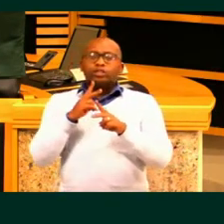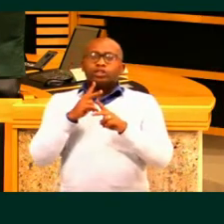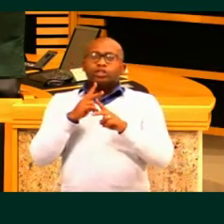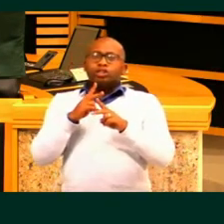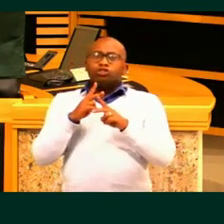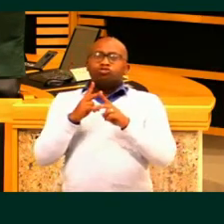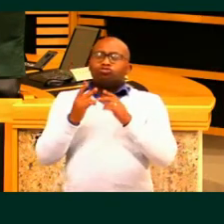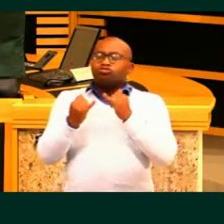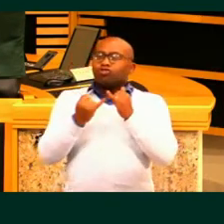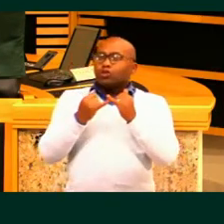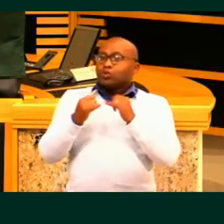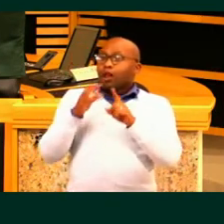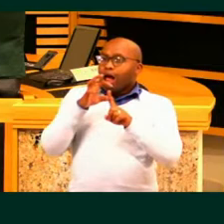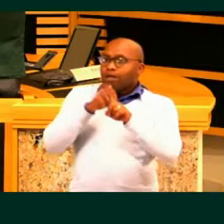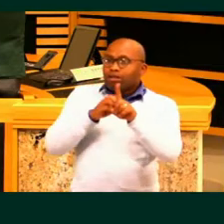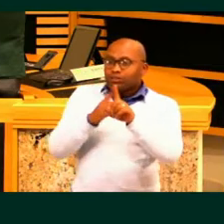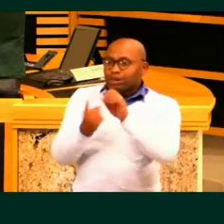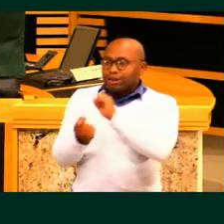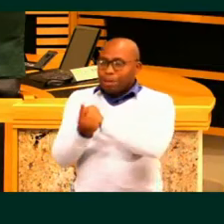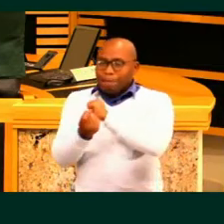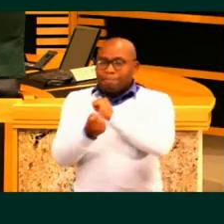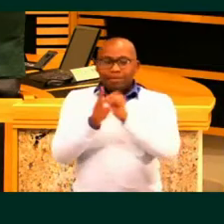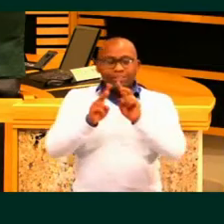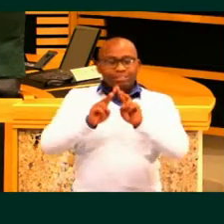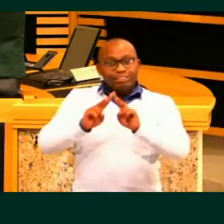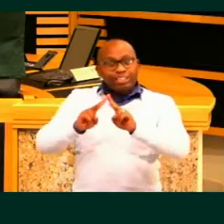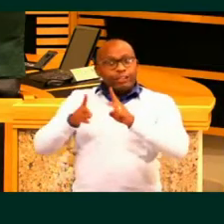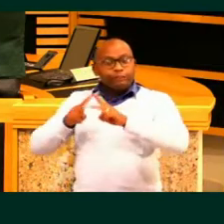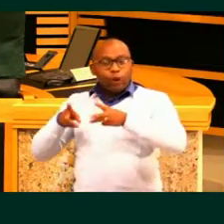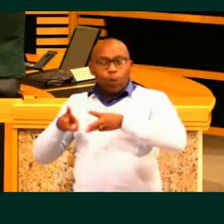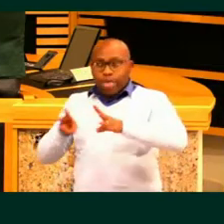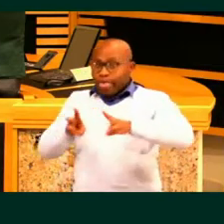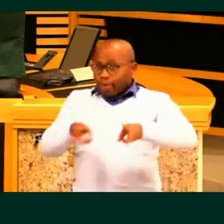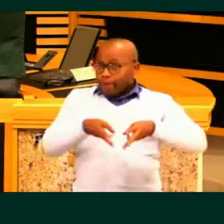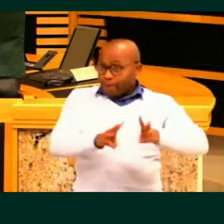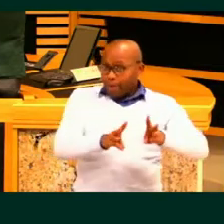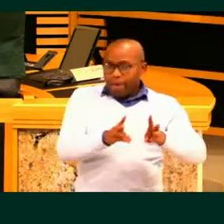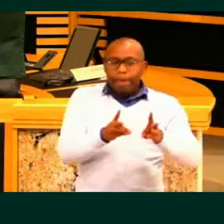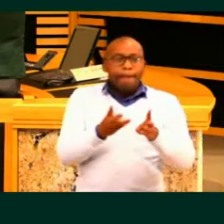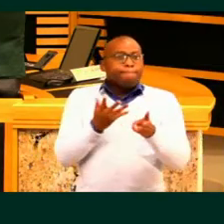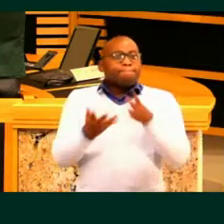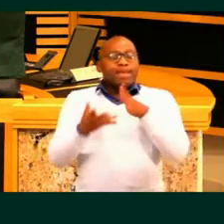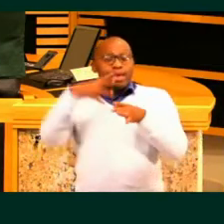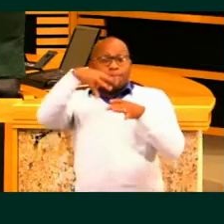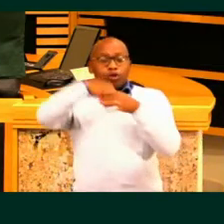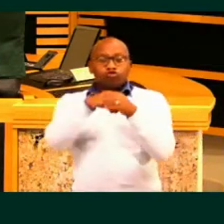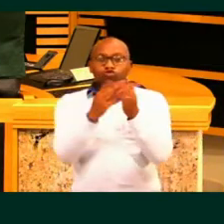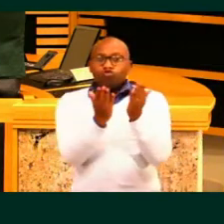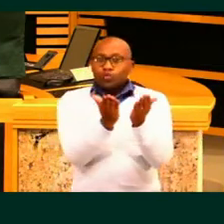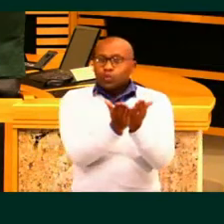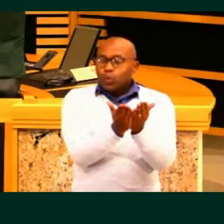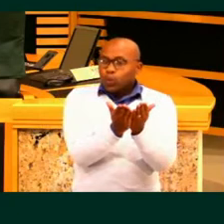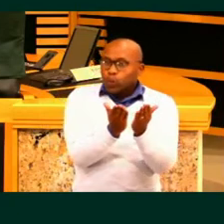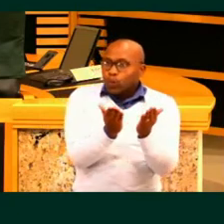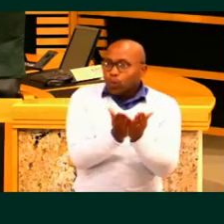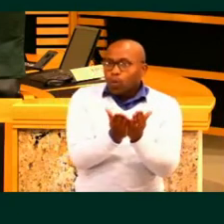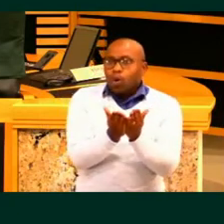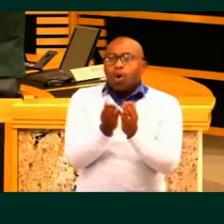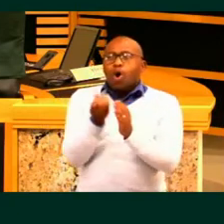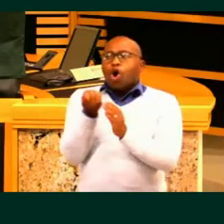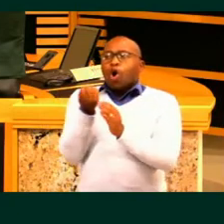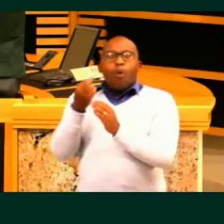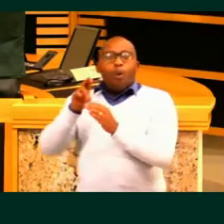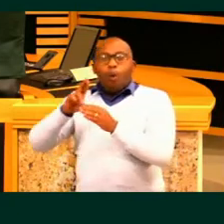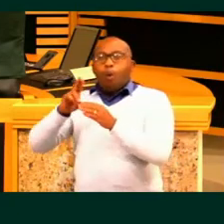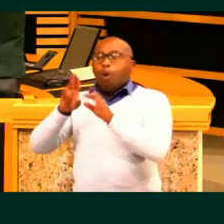whether through institutions of learning whether through the collapse of the family